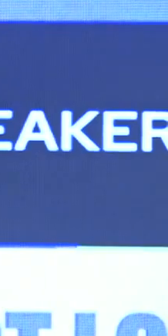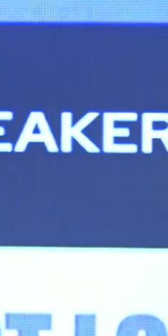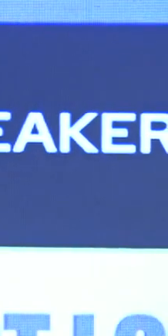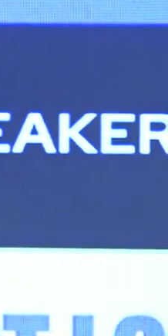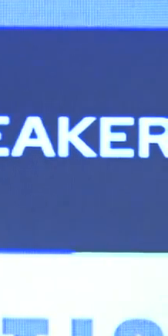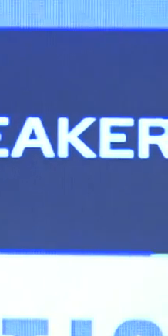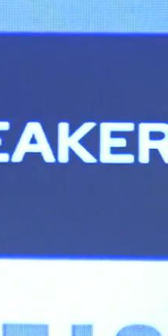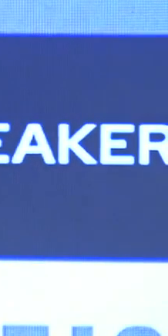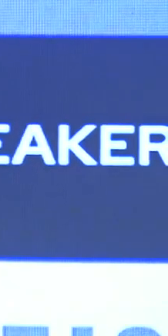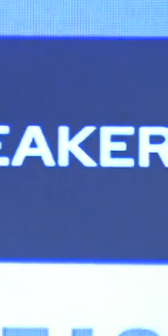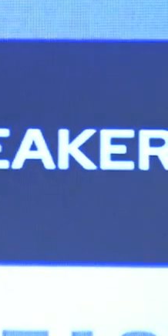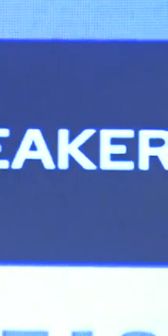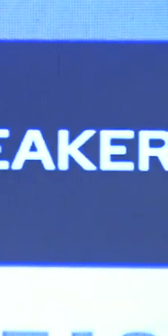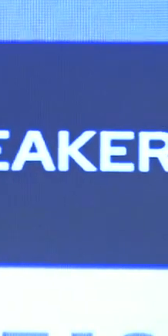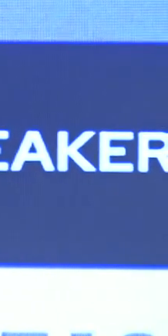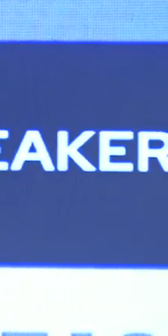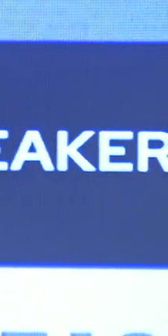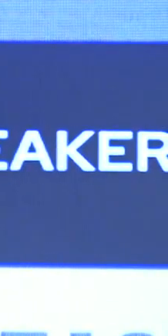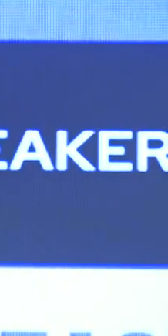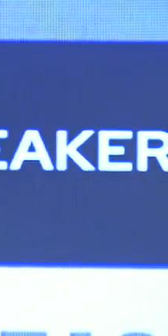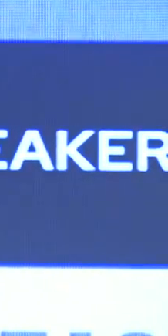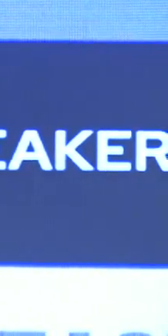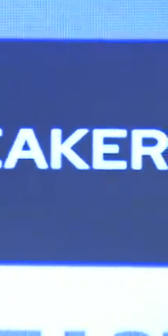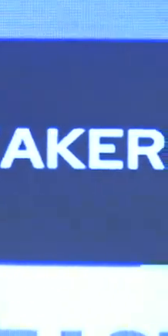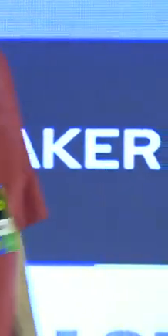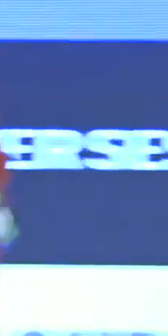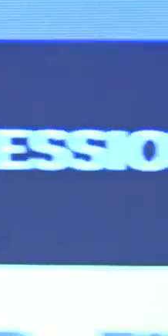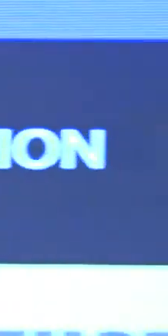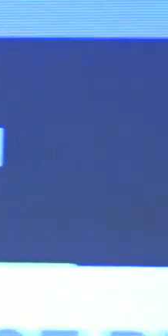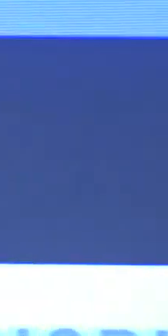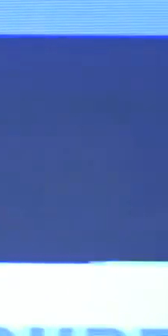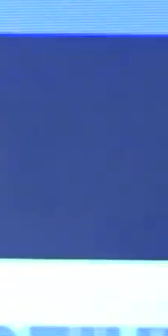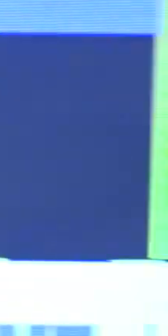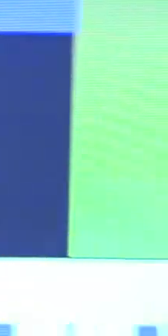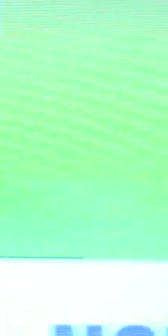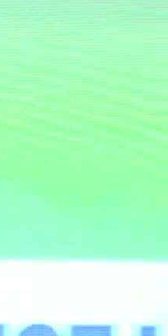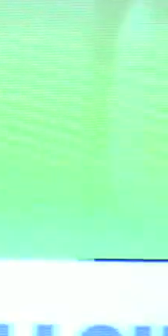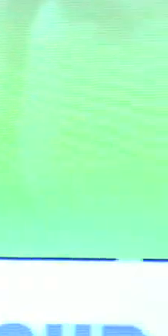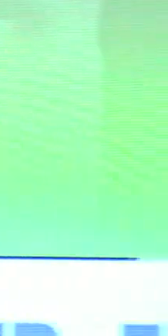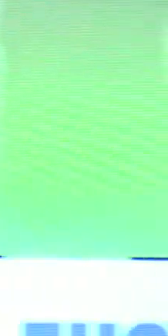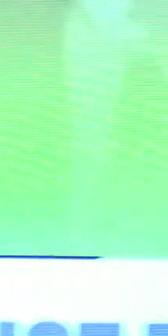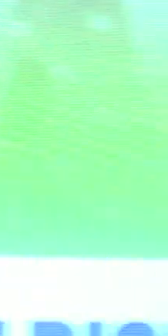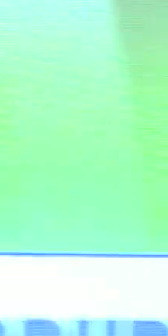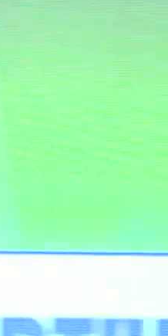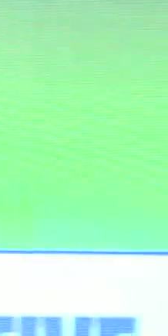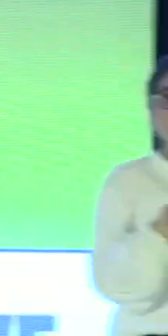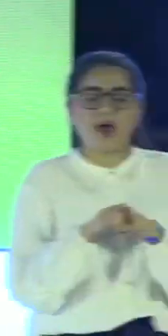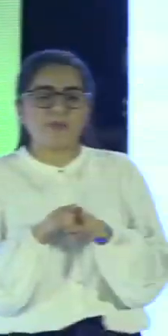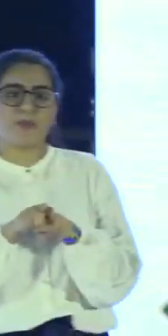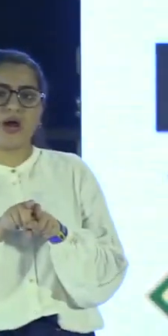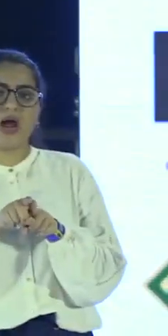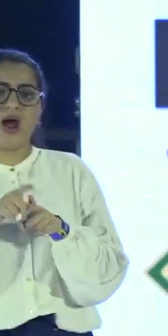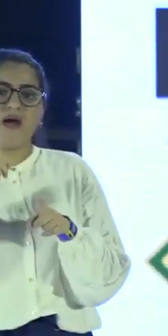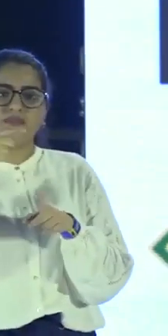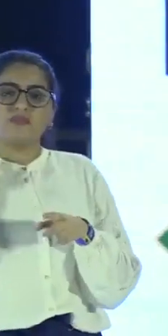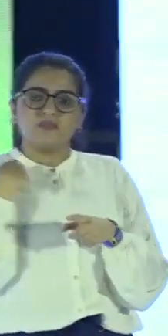This is the ecosystem in which your ecosystem is embedded. You've been too kind. I'm going to start wrapping up with just a few